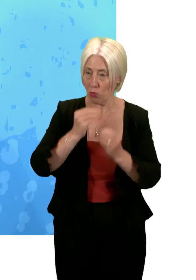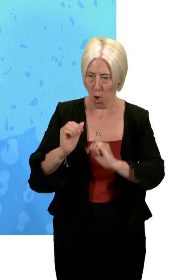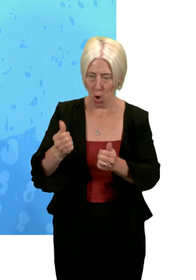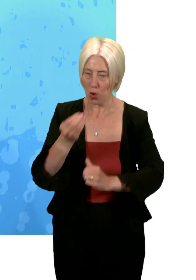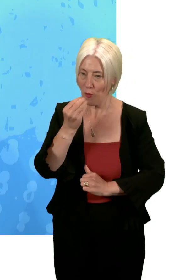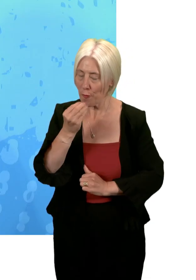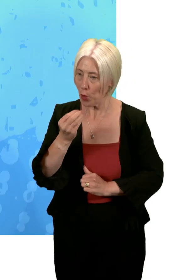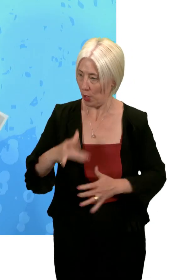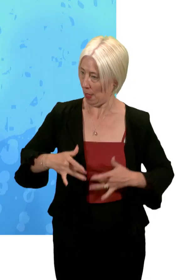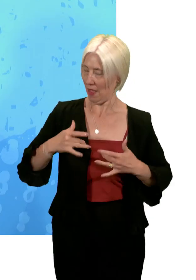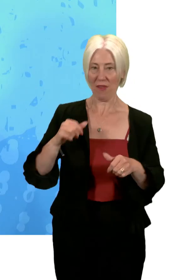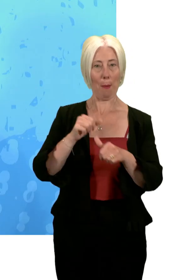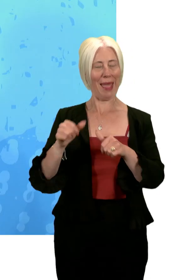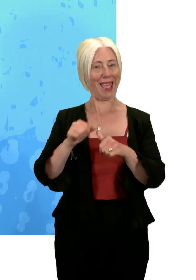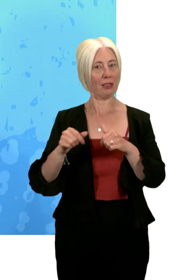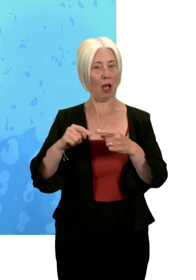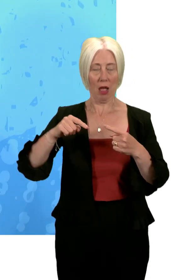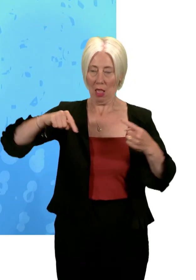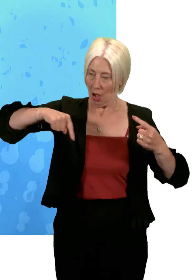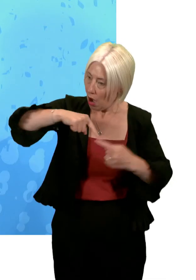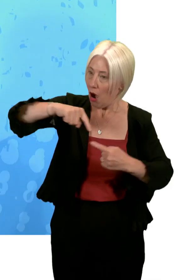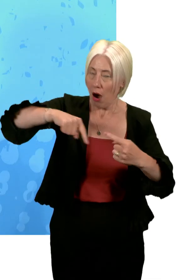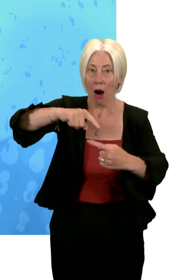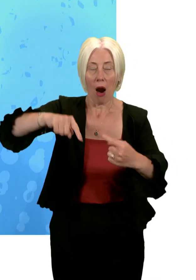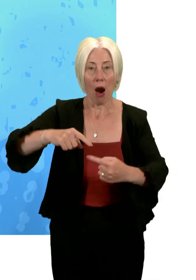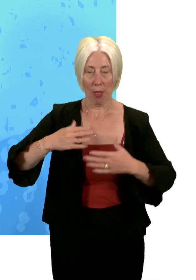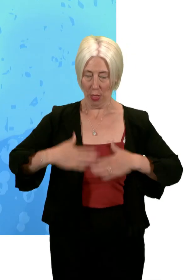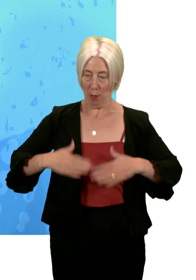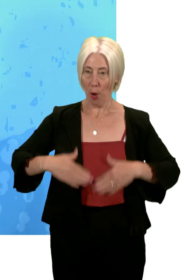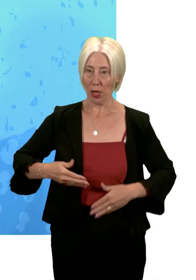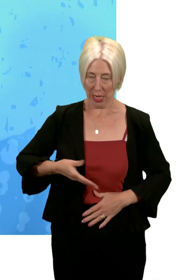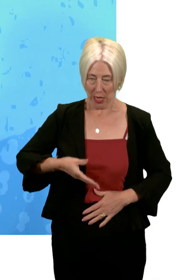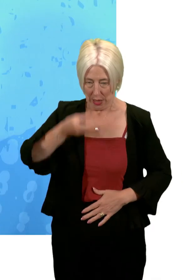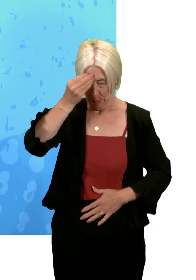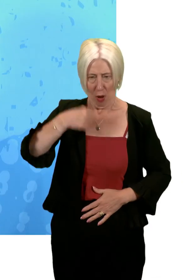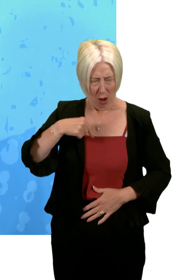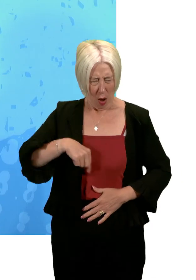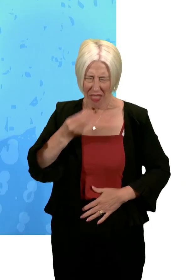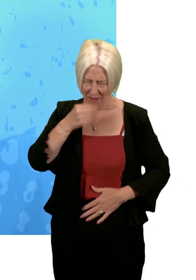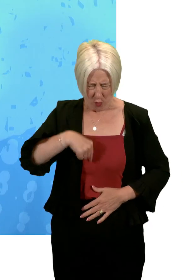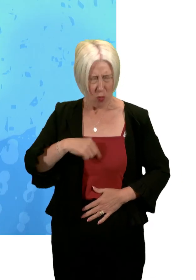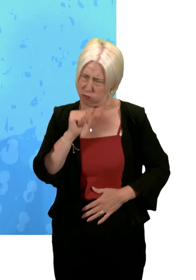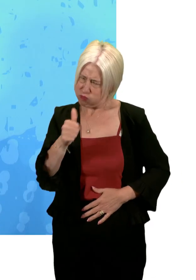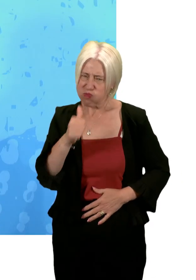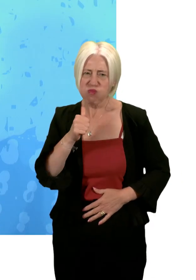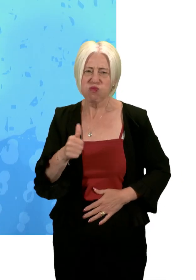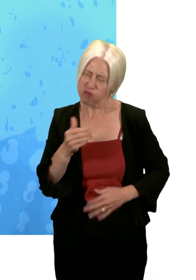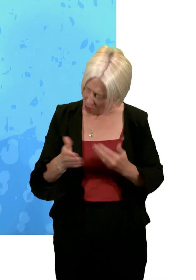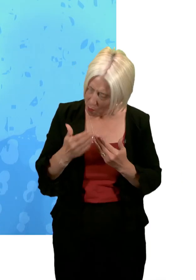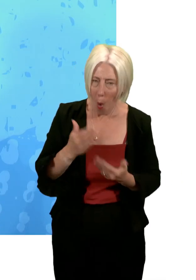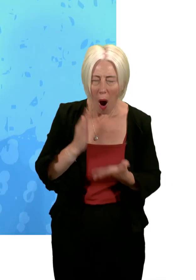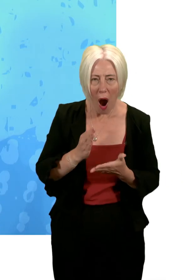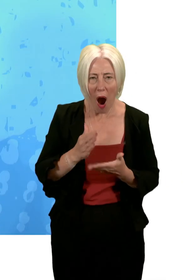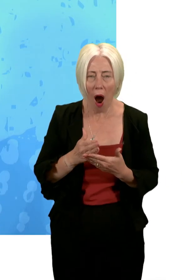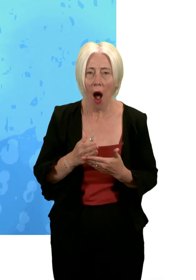And hopefully, you know, we talk about that individual responsibility. Their body will tell them that it's better. So anything that